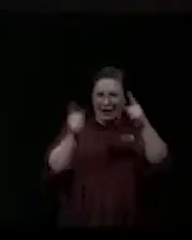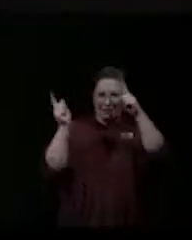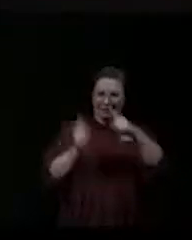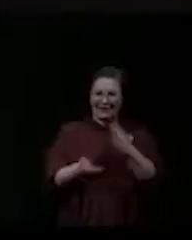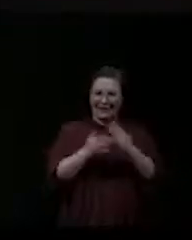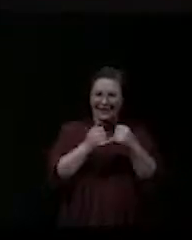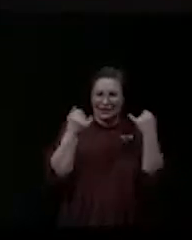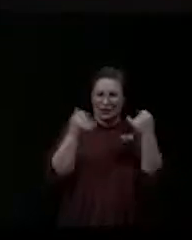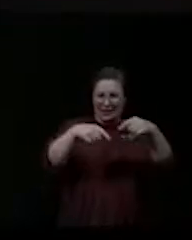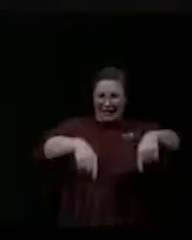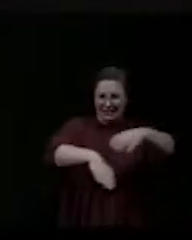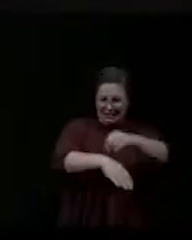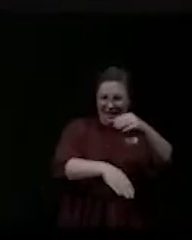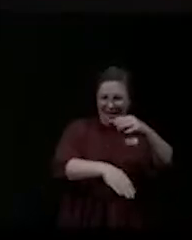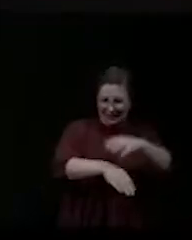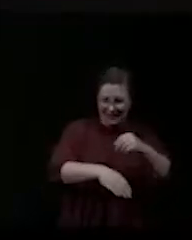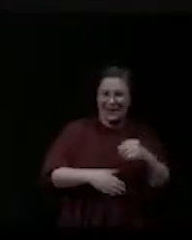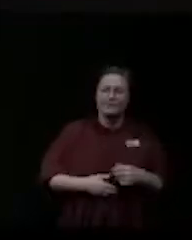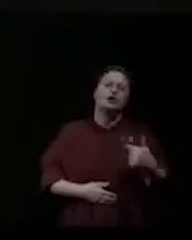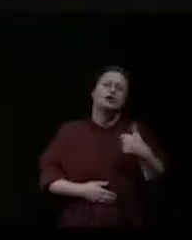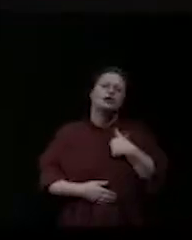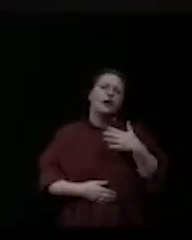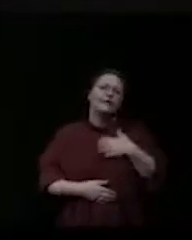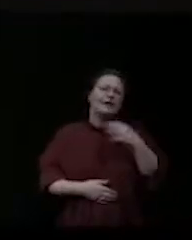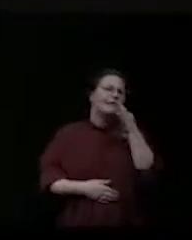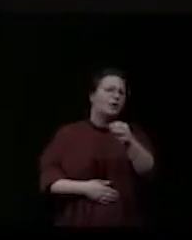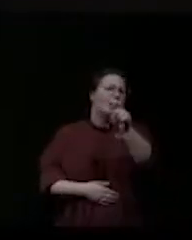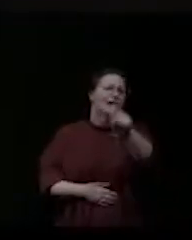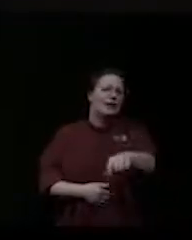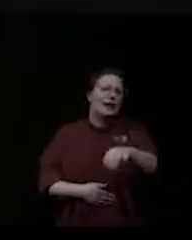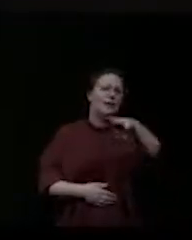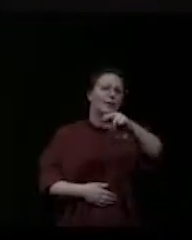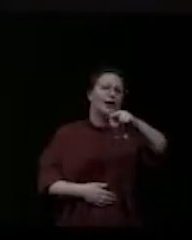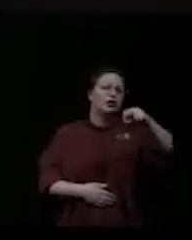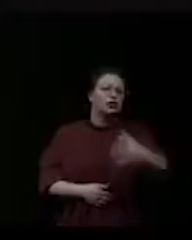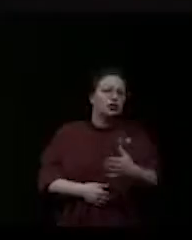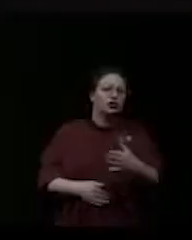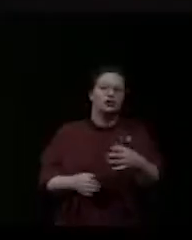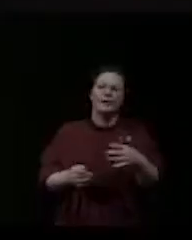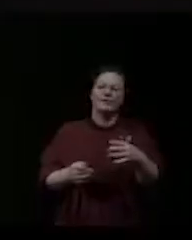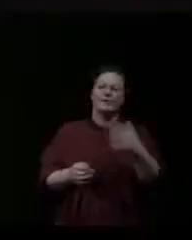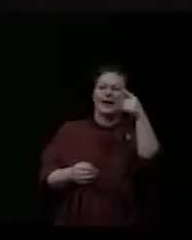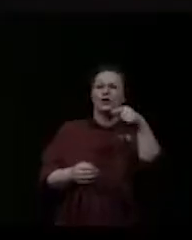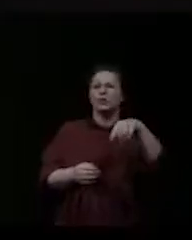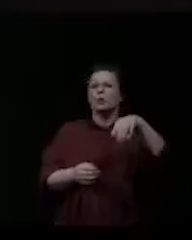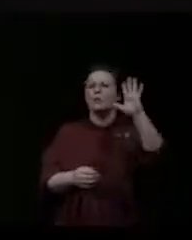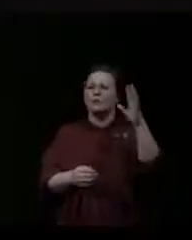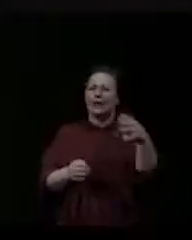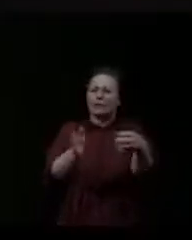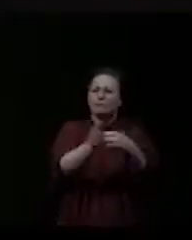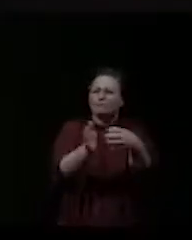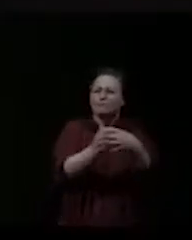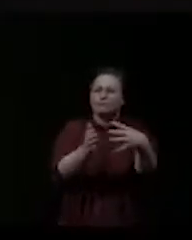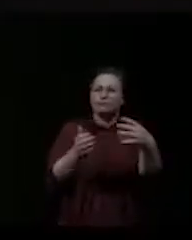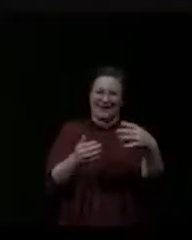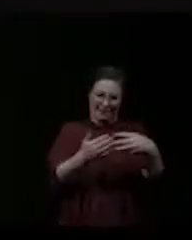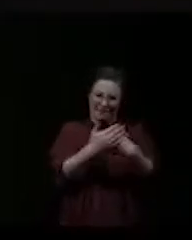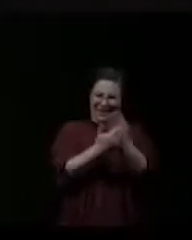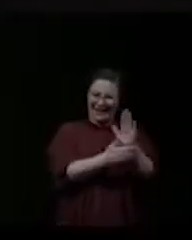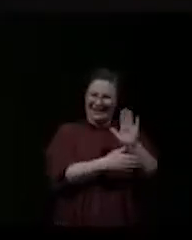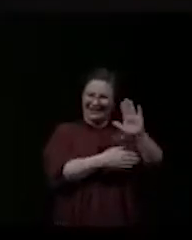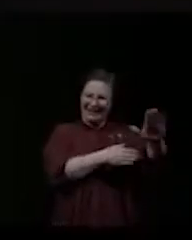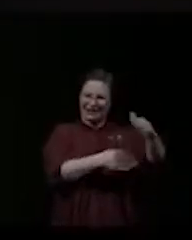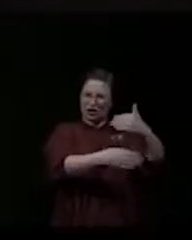Human Rights. I wanted to ask if you have, if you could elaborate a little bit about media's